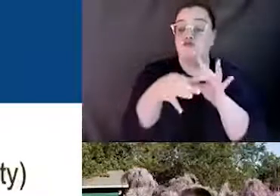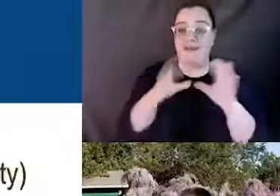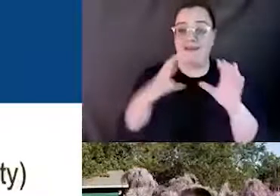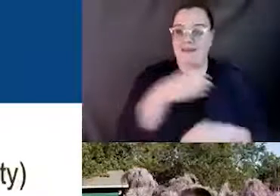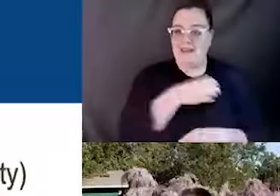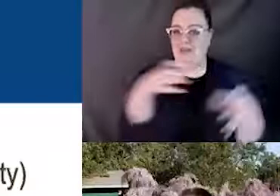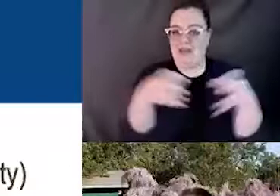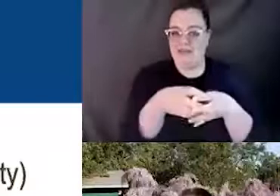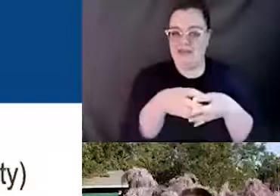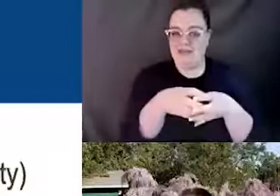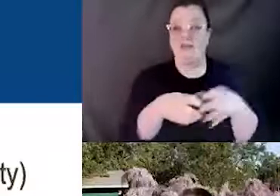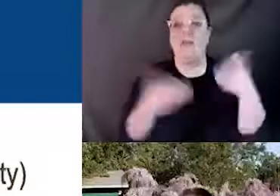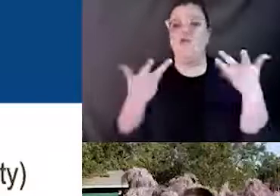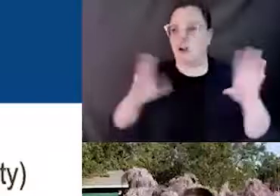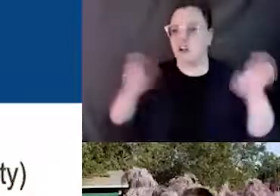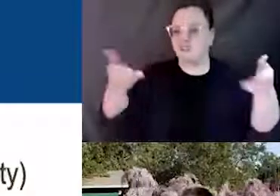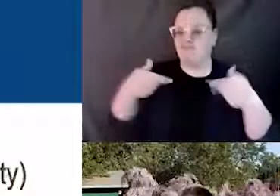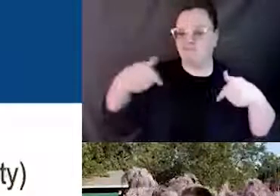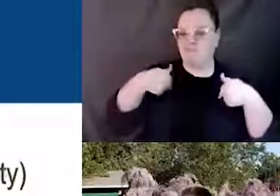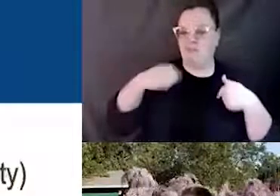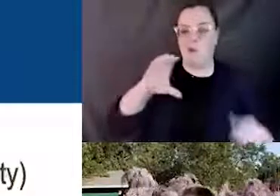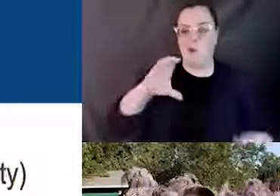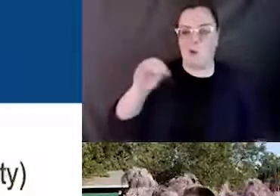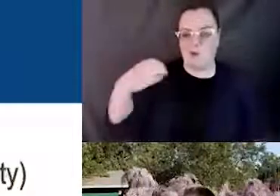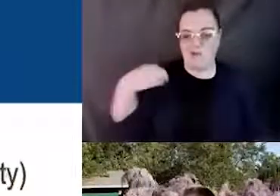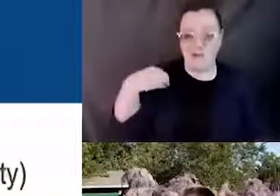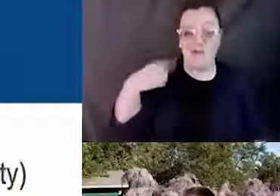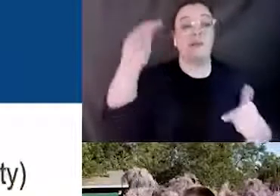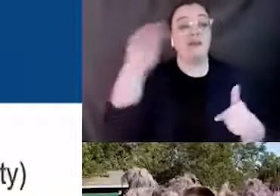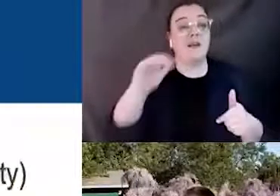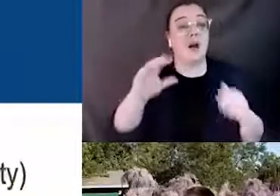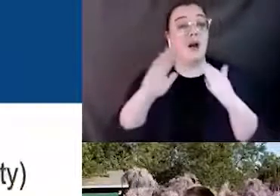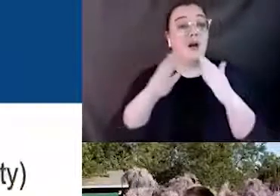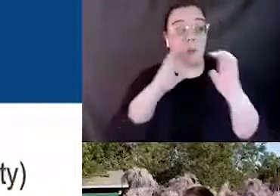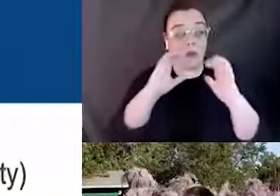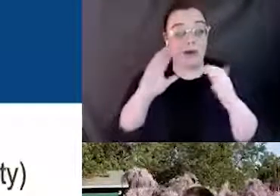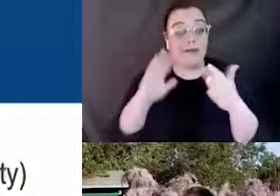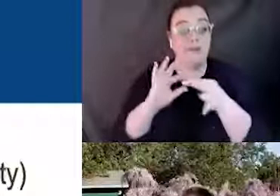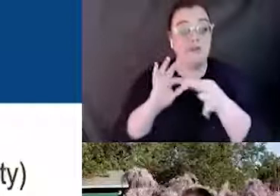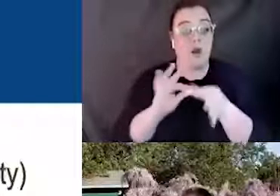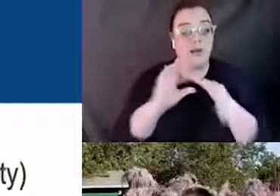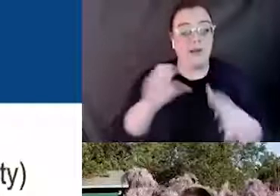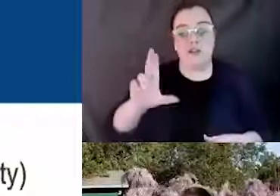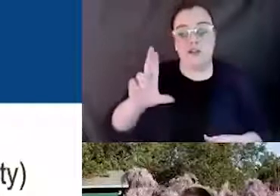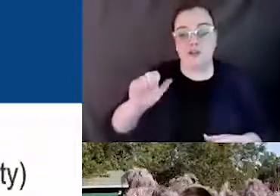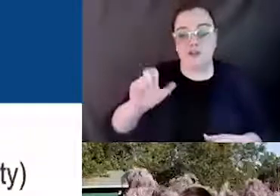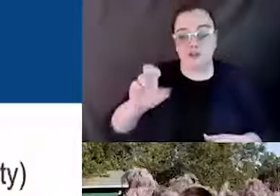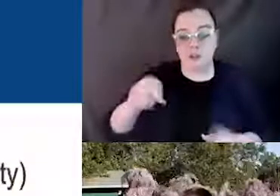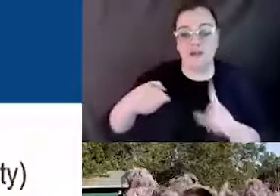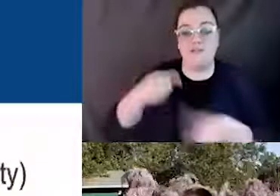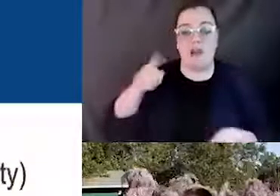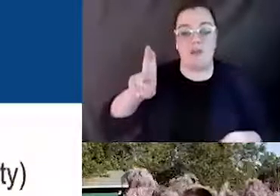as co-chairs. Our communications coordinator, Susan Garcia from USGA, and Leah